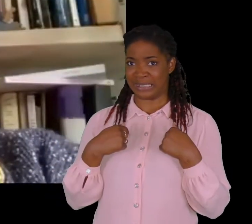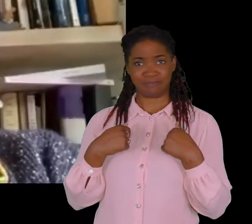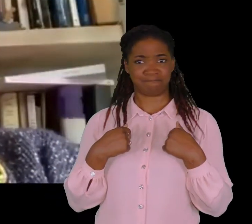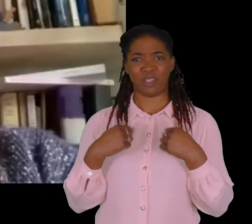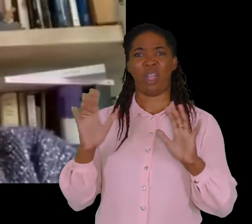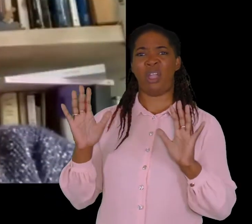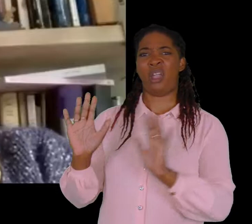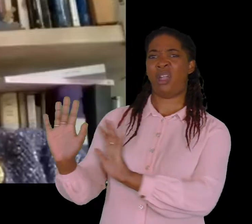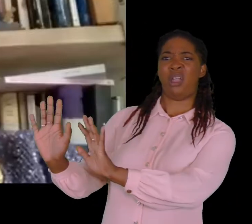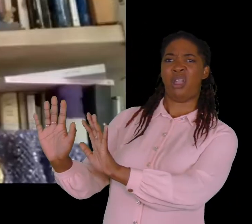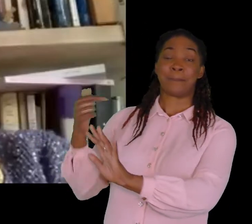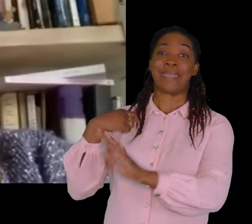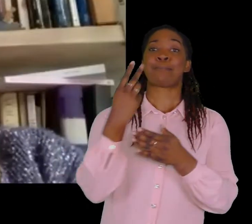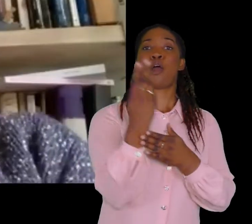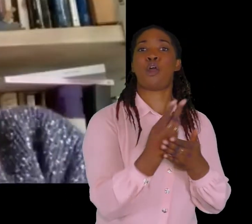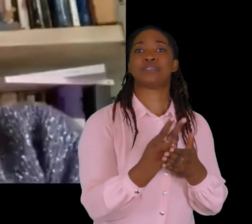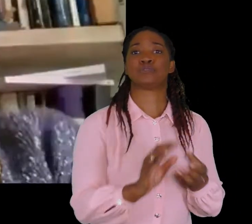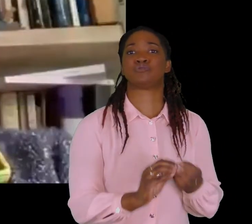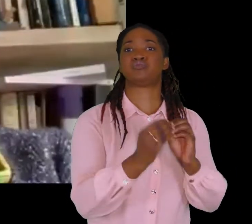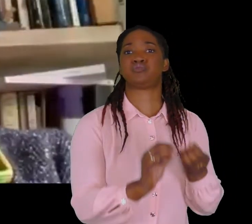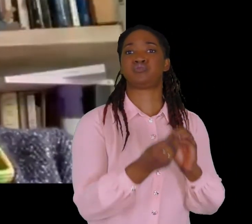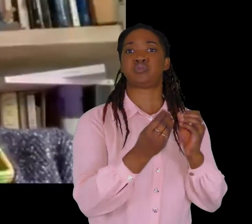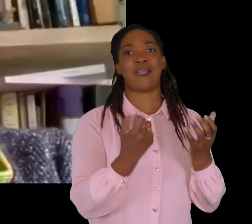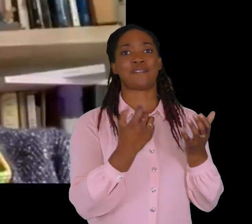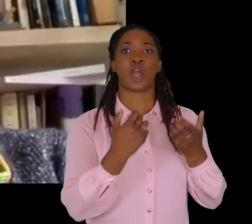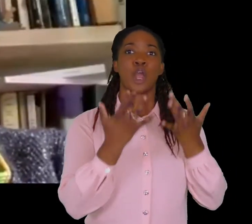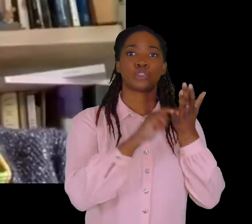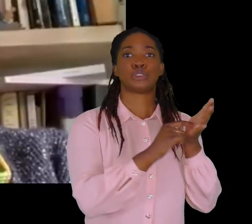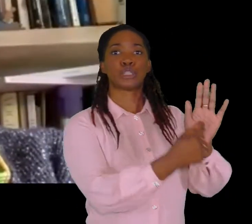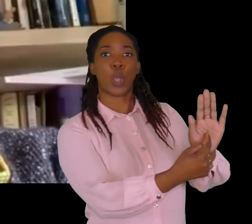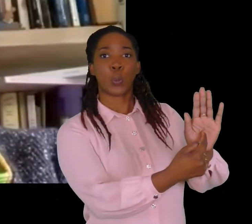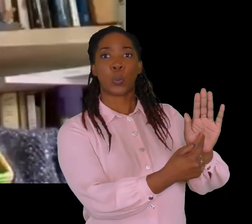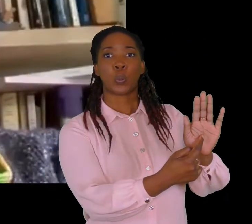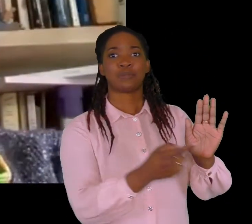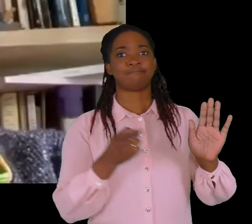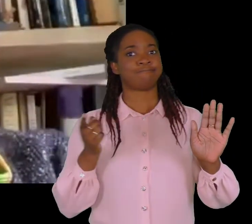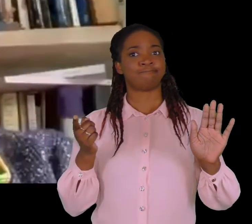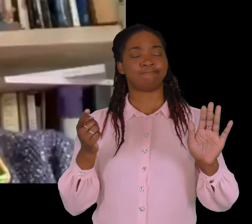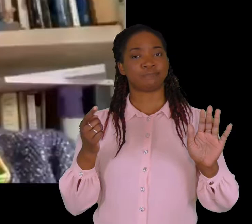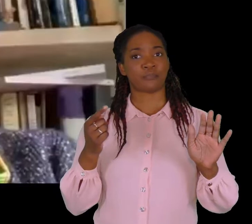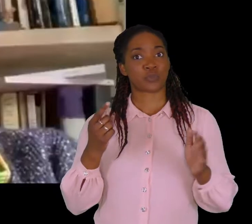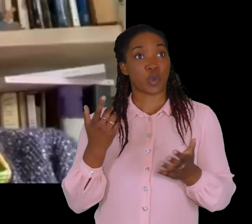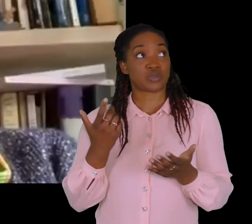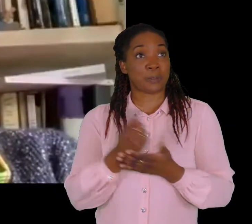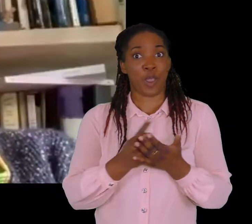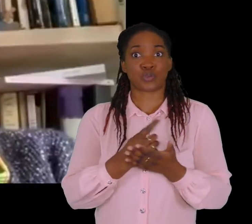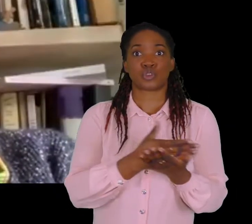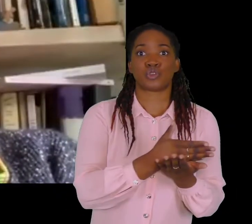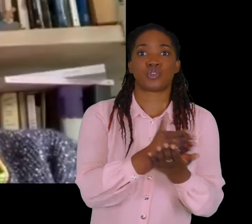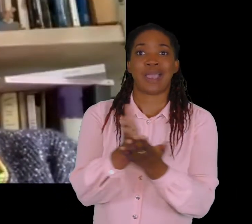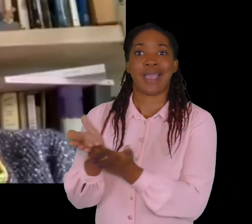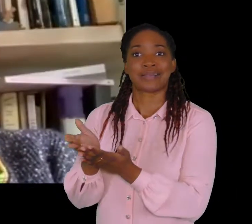because there's someone else. I'm an artist, and I put on shows, and also it was about the